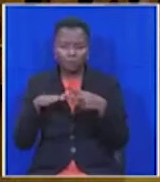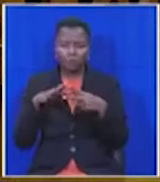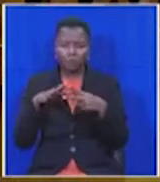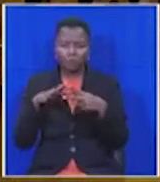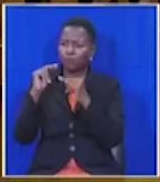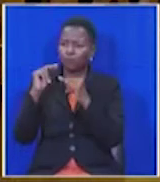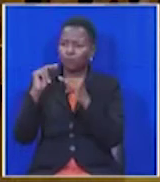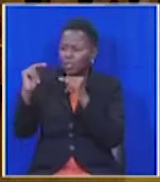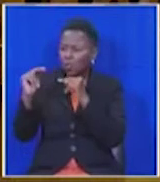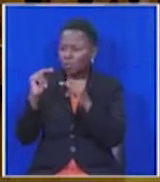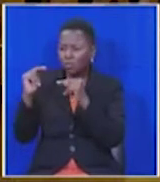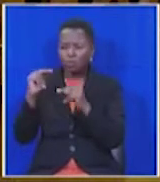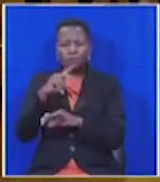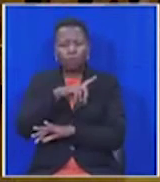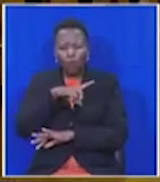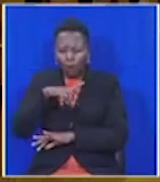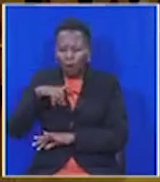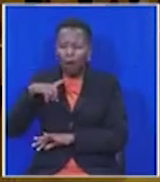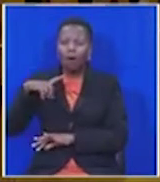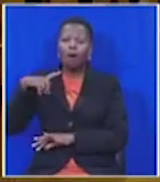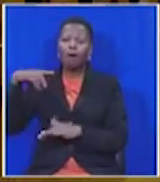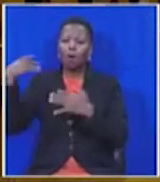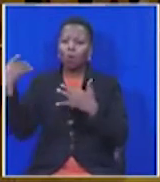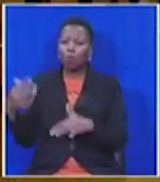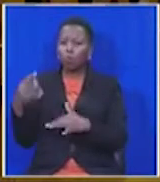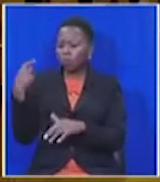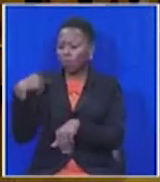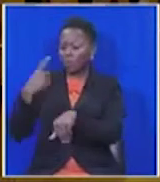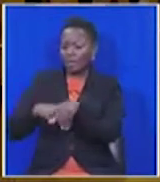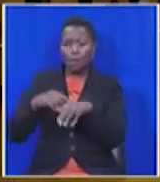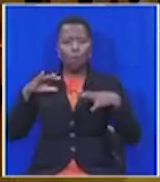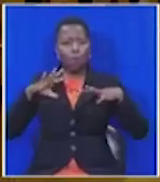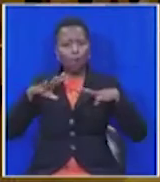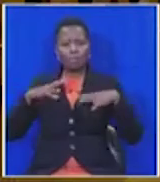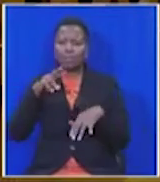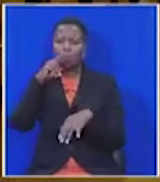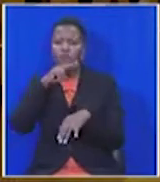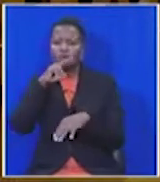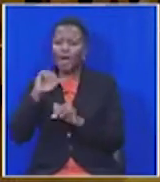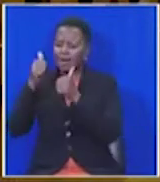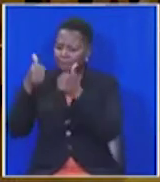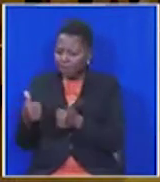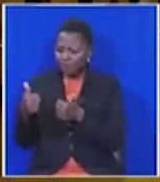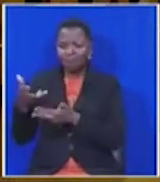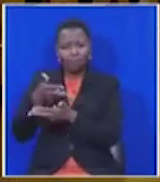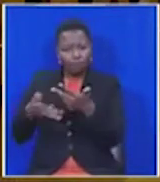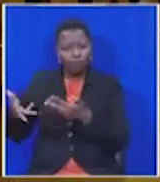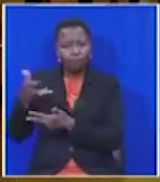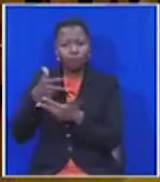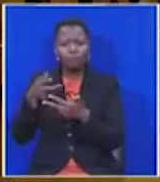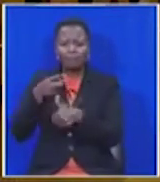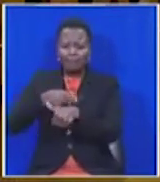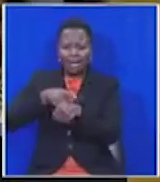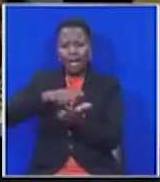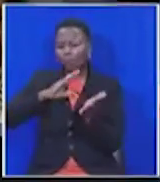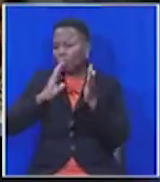Negotiations were long, they were hard. We sat through recesses, we sat on Fridays, we sat at times that were inconvenient,